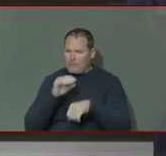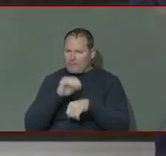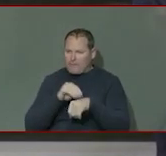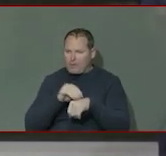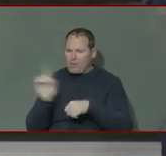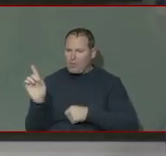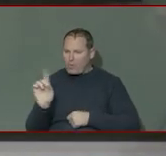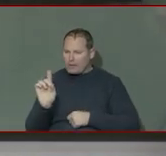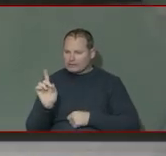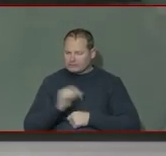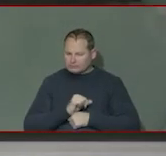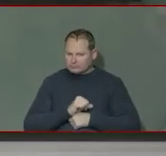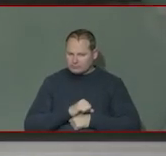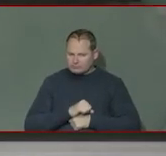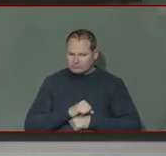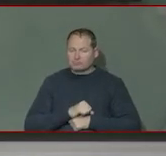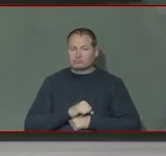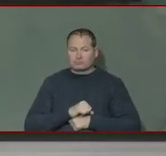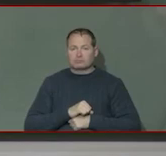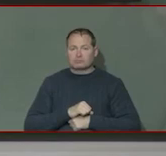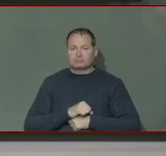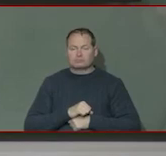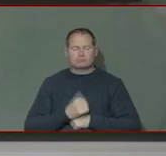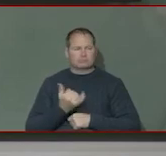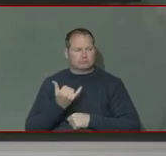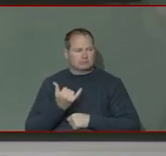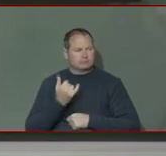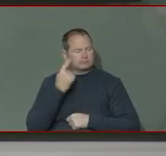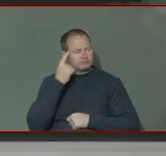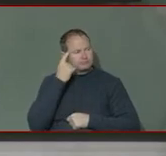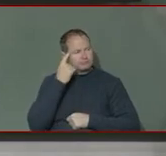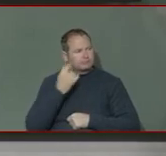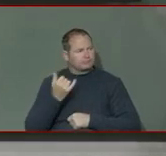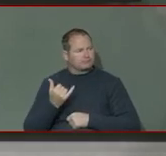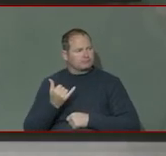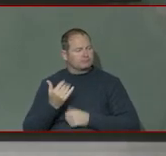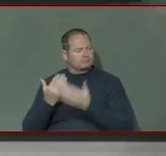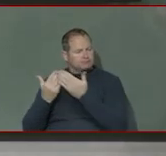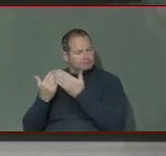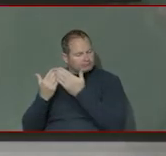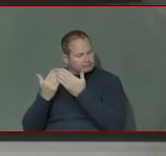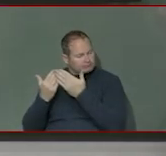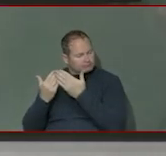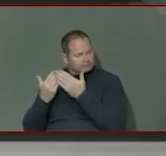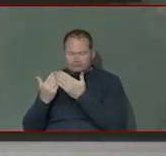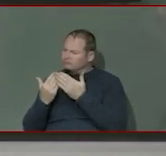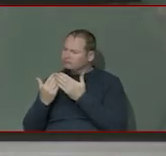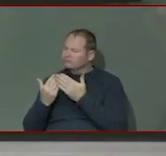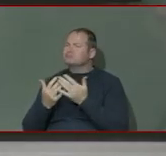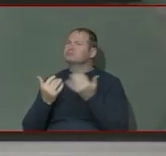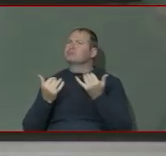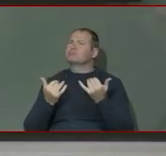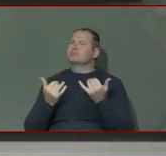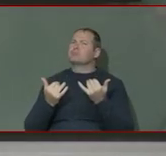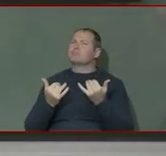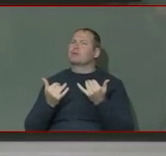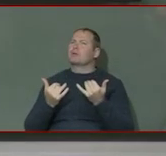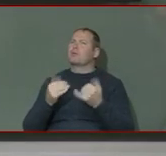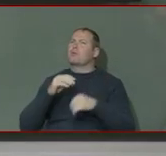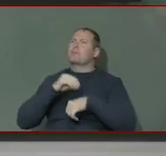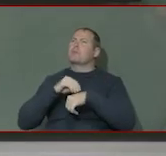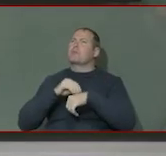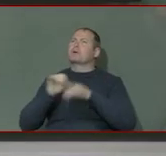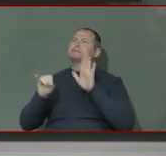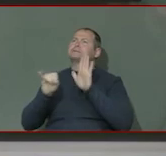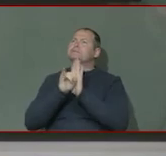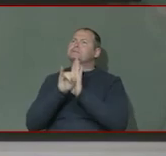problem? Then you have to ask yourself, according to what I've studied in the book, what detects the problem? Because you can't